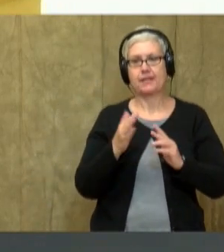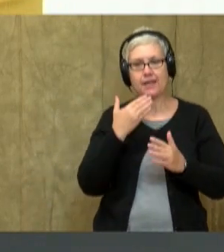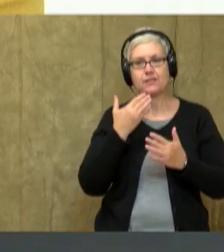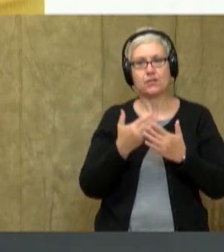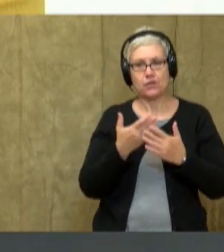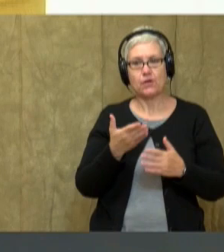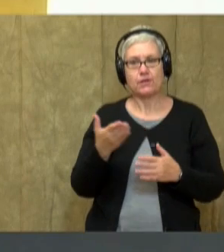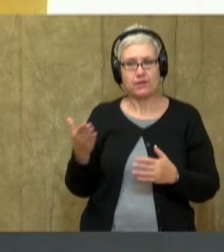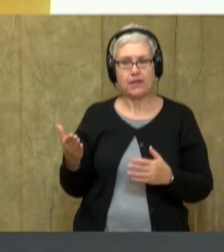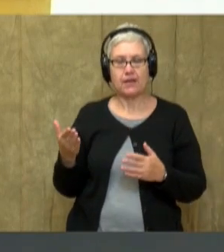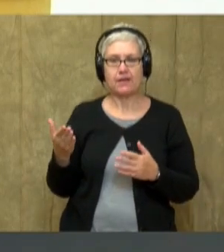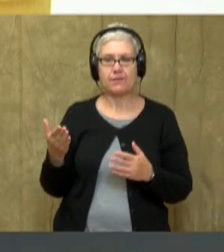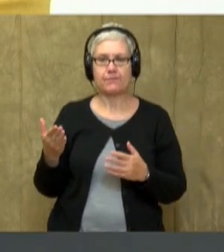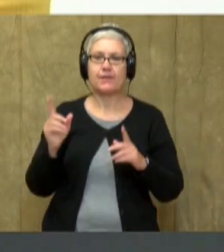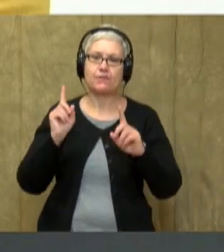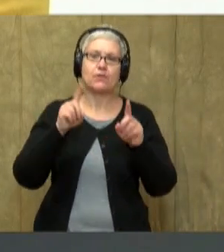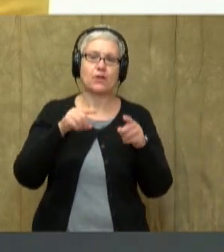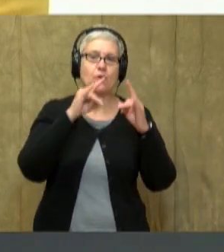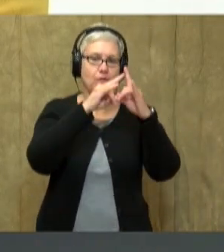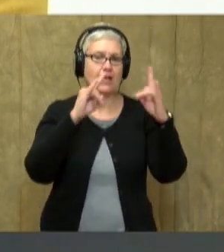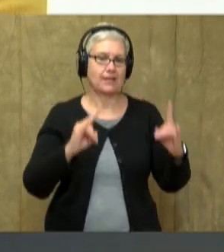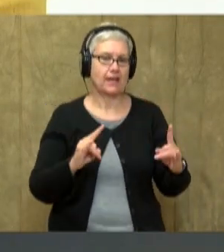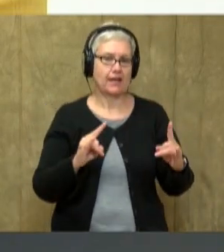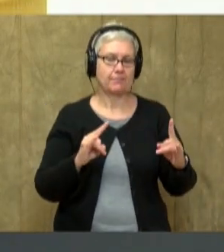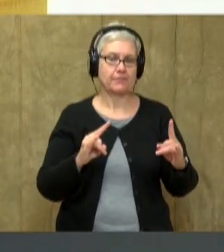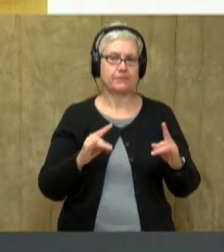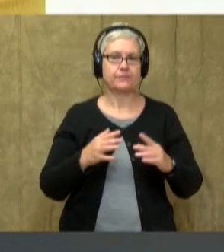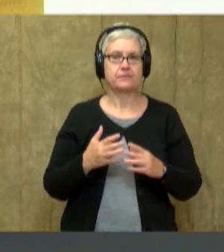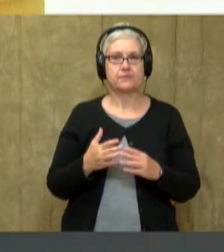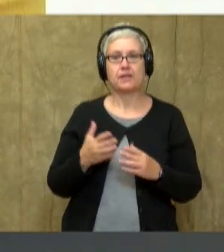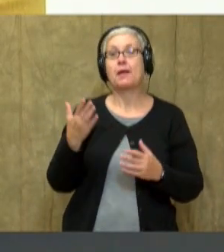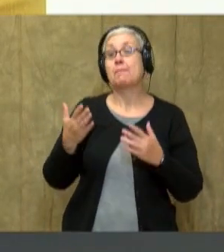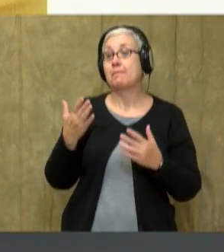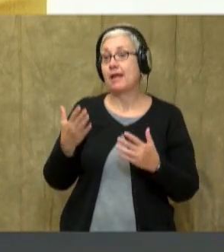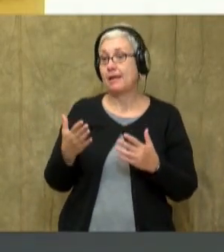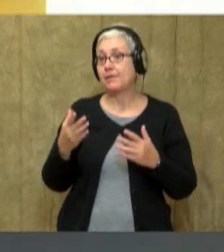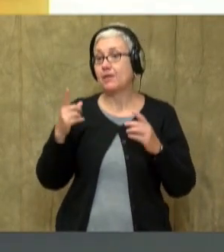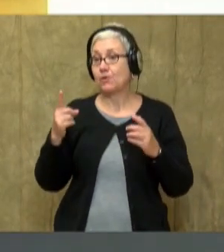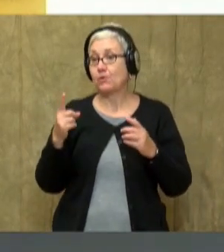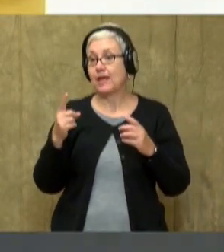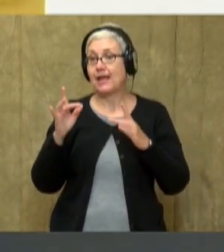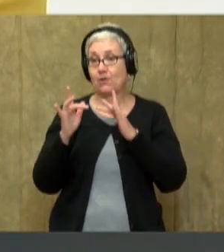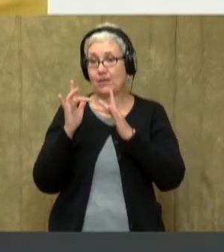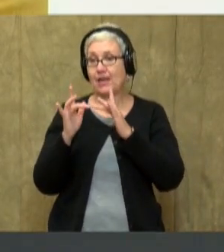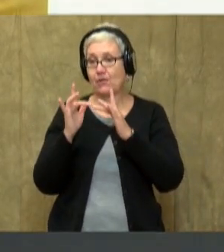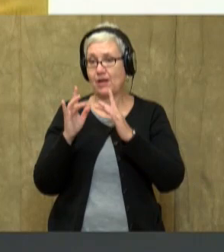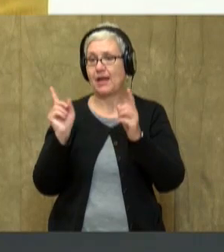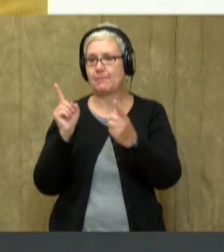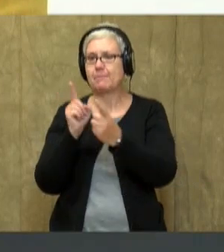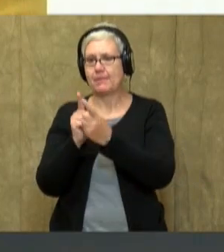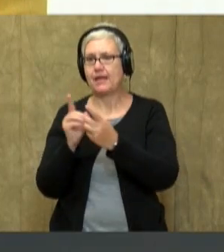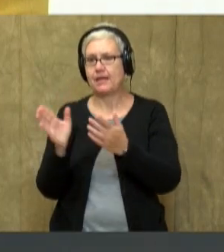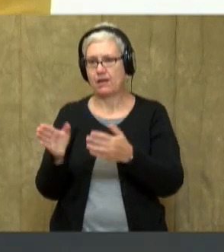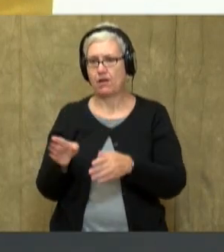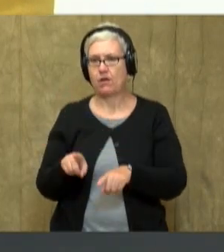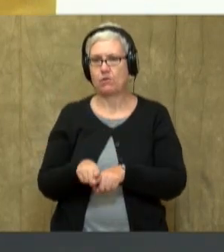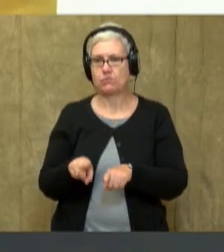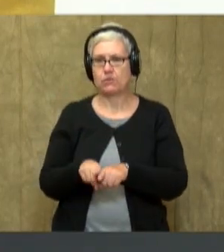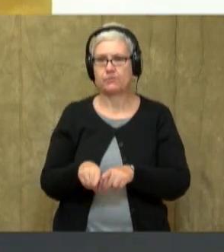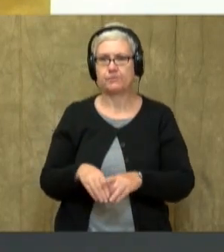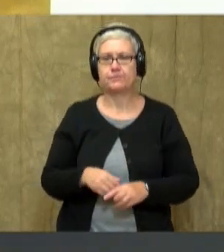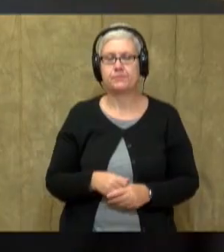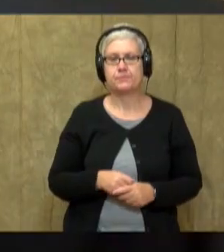you're able to go to those camps. But you might even be able to meet some of those people, you know, virtually once you get involved and know exactly where you're going to go to